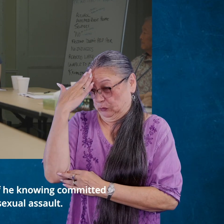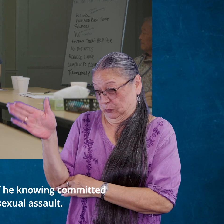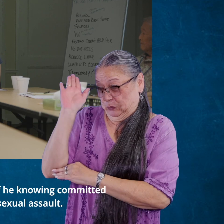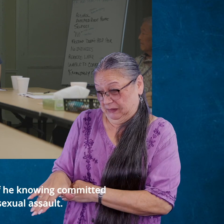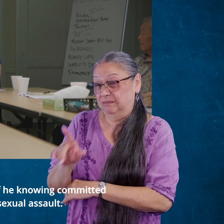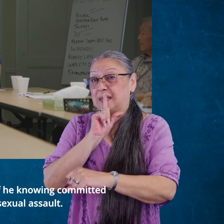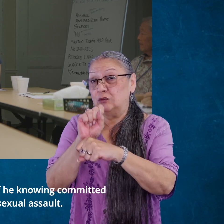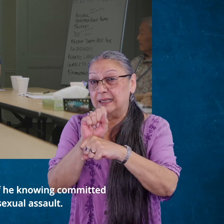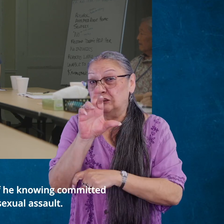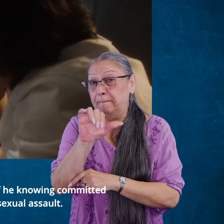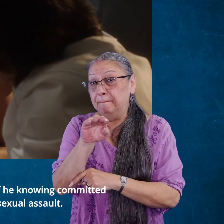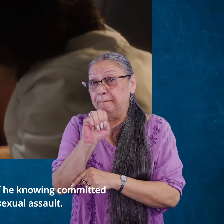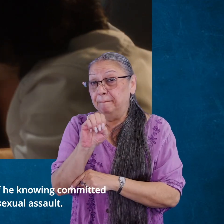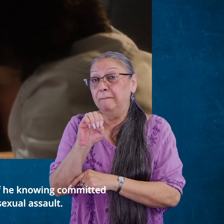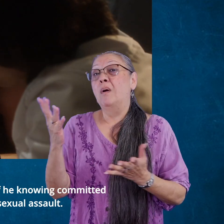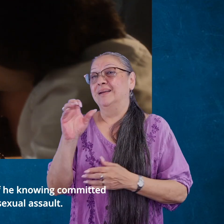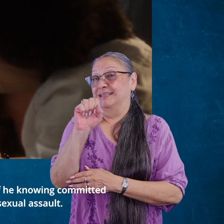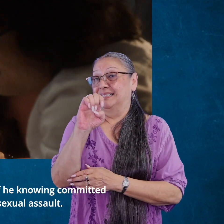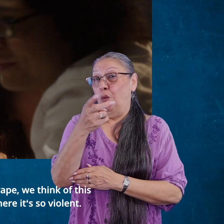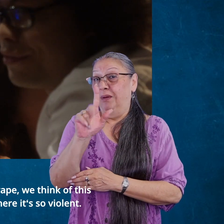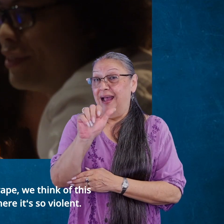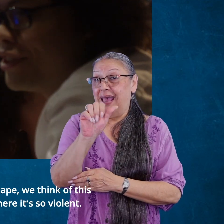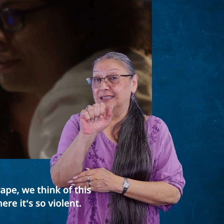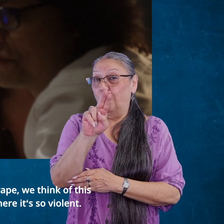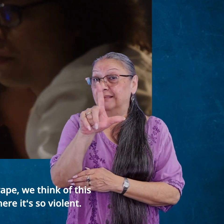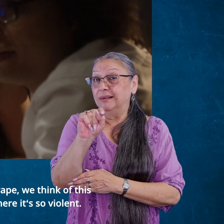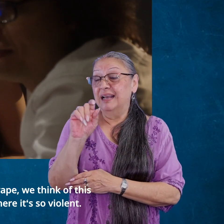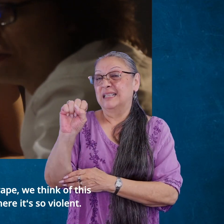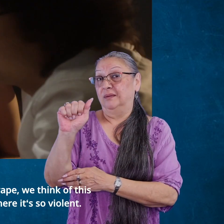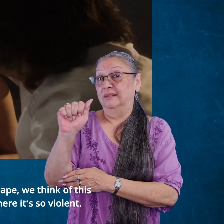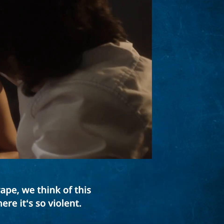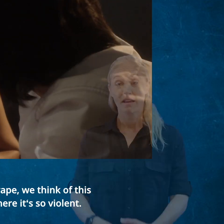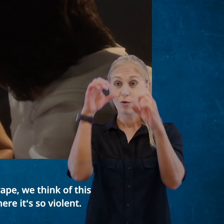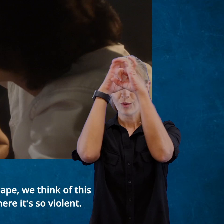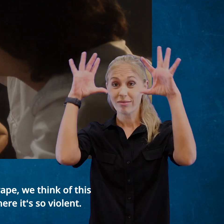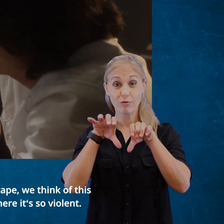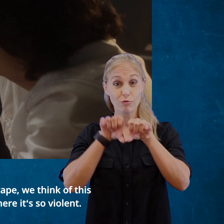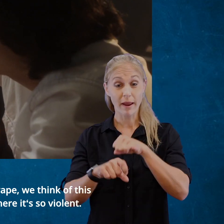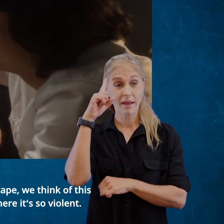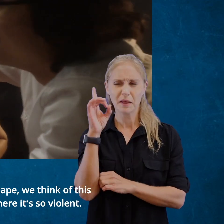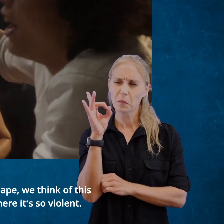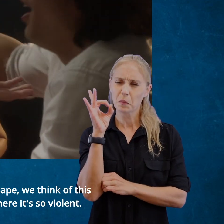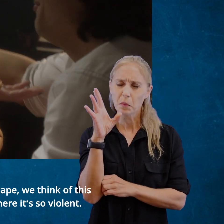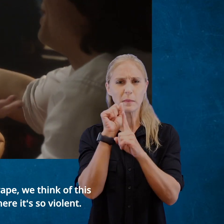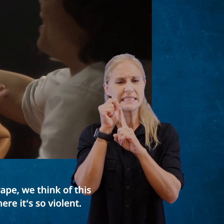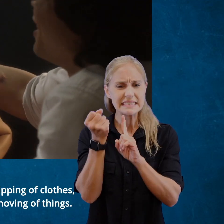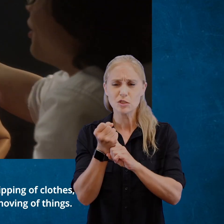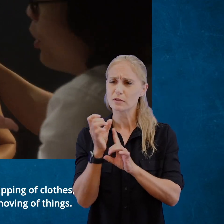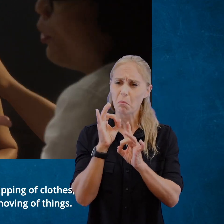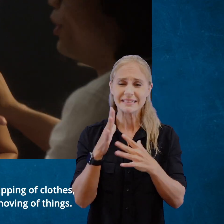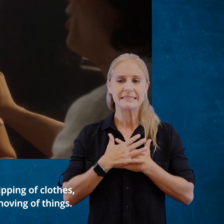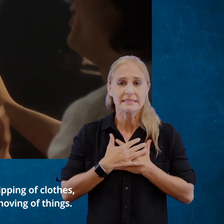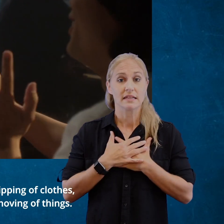he knowingly committed this crime of sexual assault. When we think of rape, we think of this awful situation where it's so violent, where